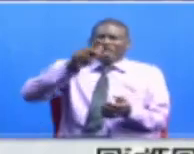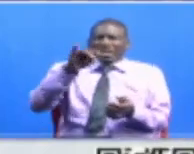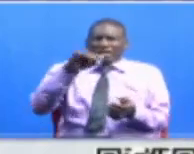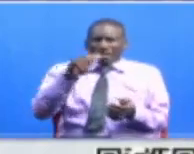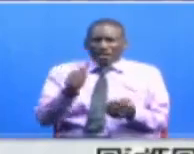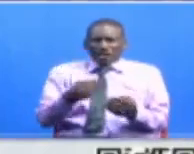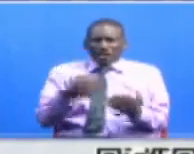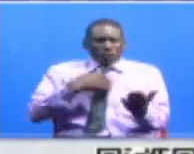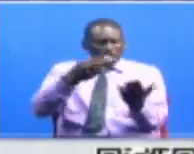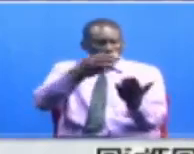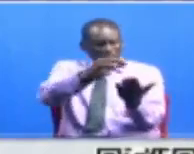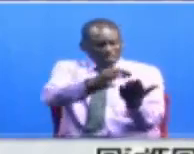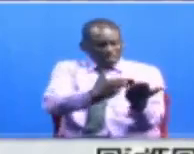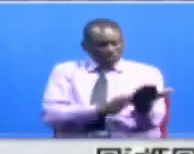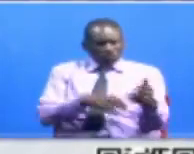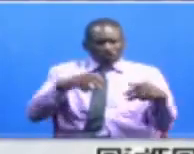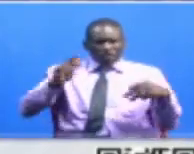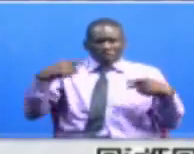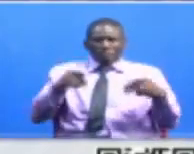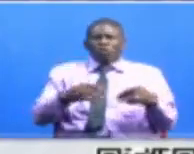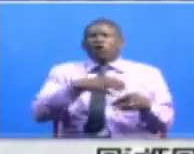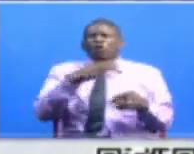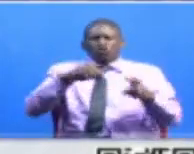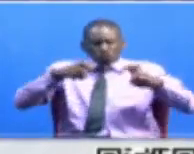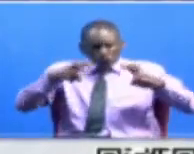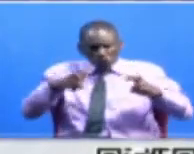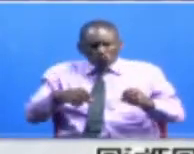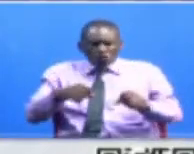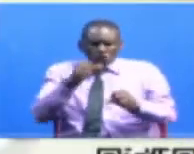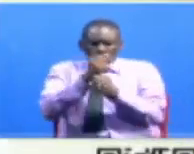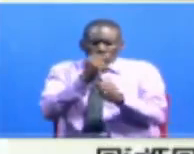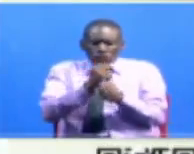orodha ya Wakenya wanaosafiri kwenda kutafuta ajira ugaibuni.